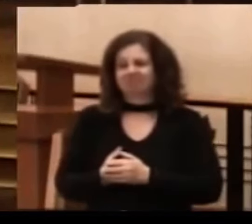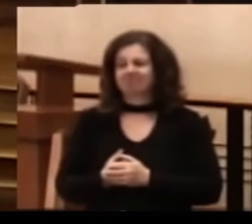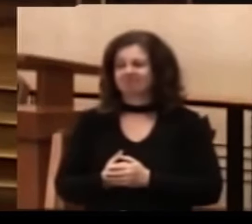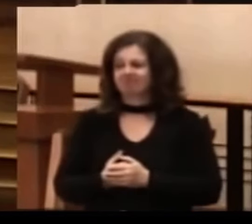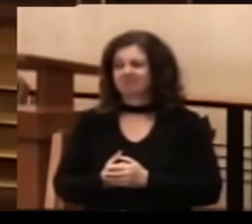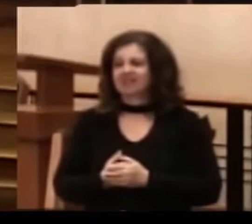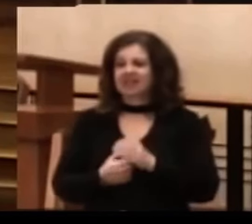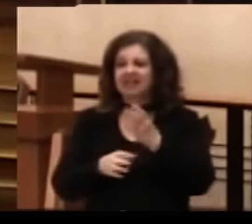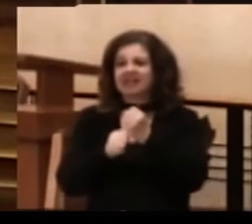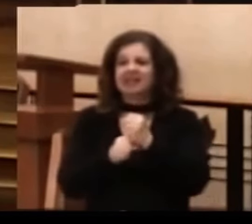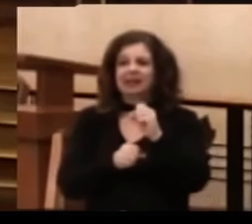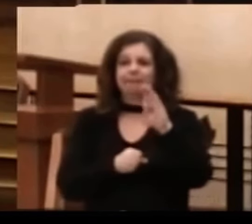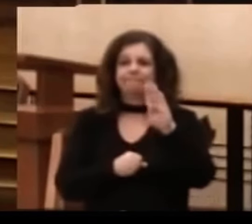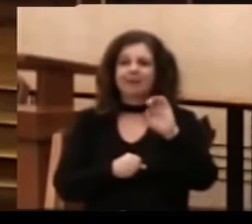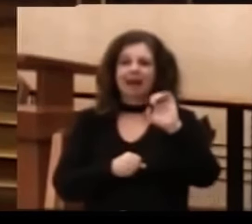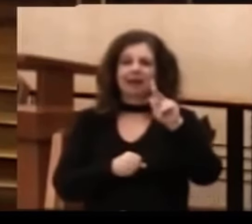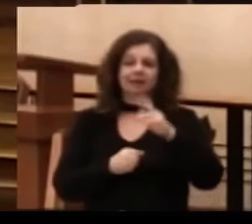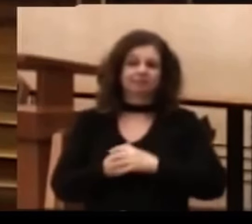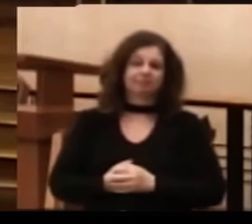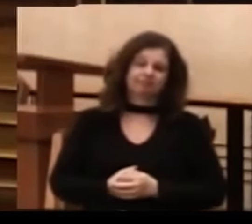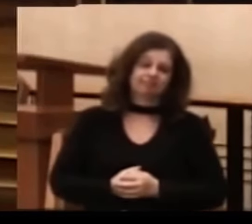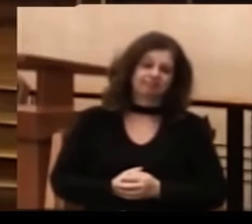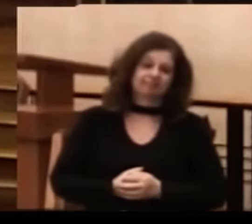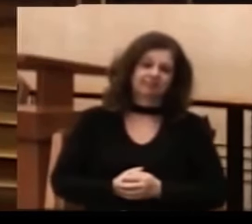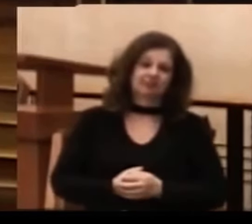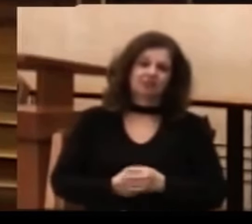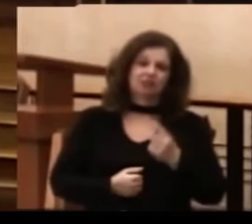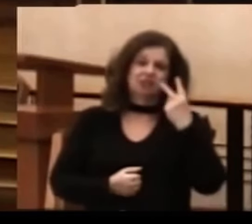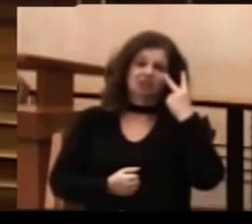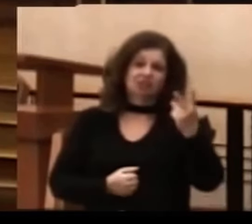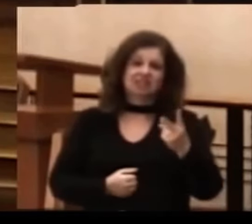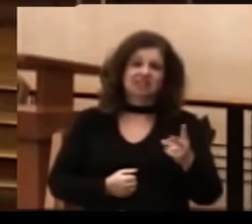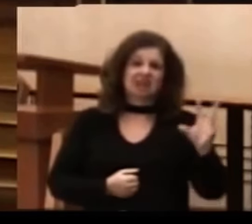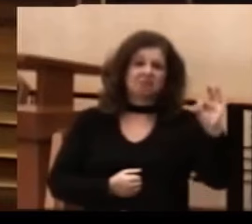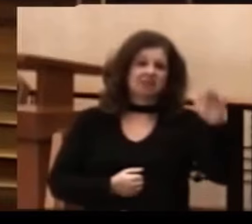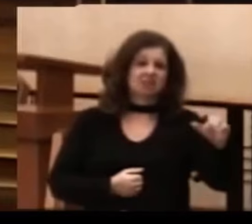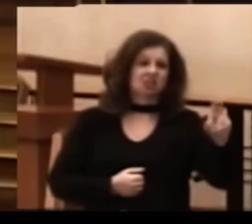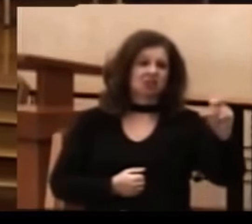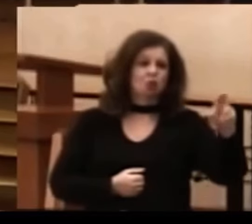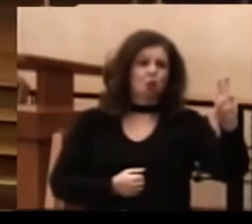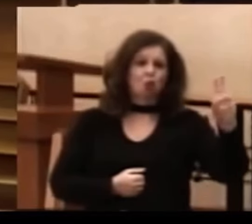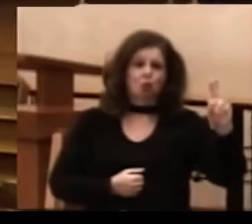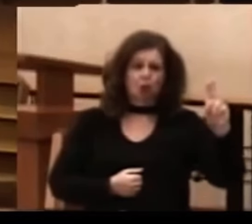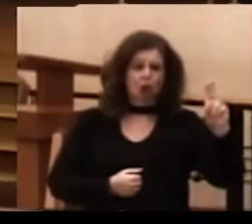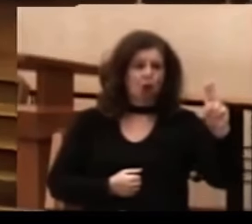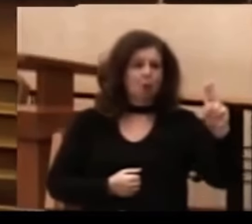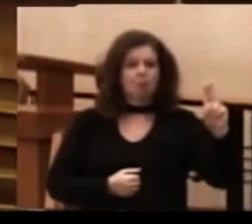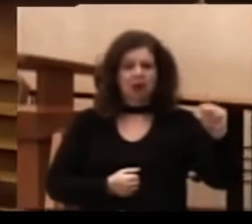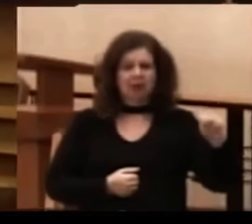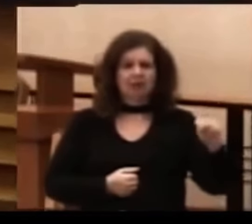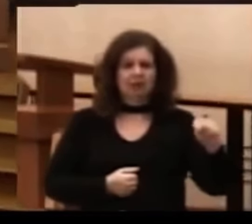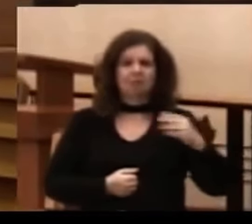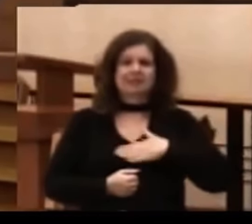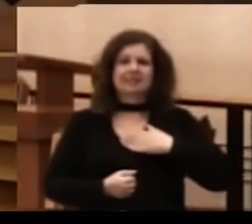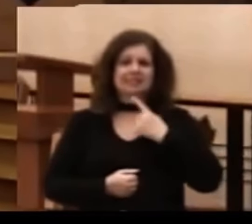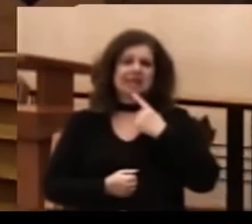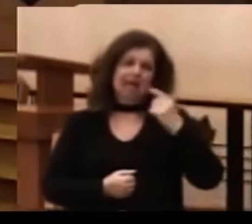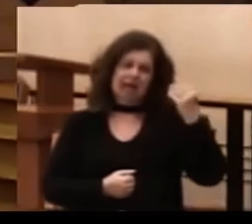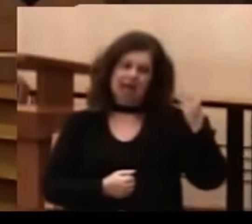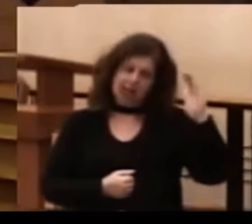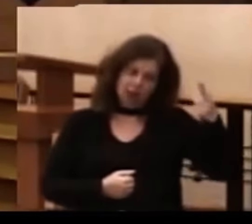if you see that executed pastor slacker, please greet him from me. In